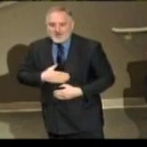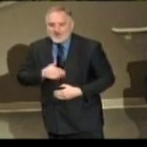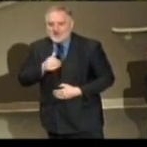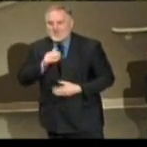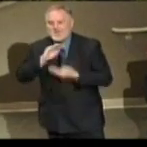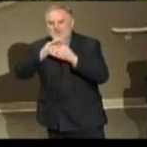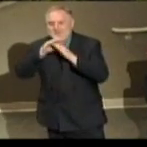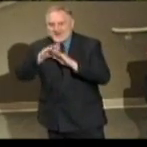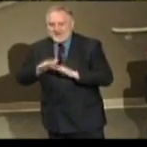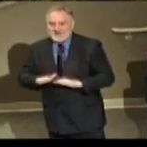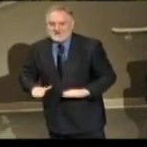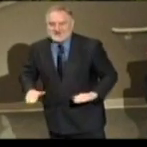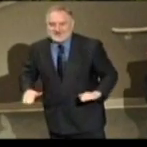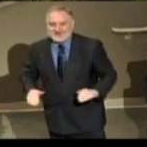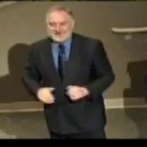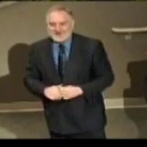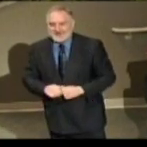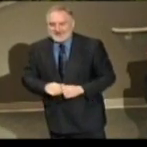peace,